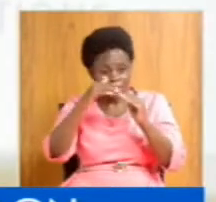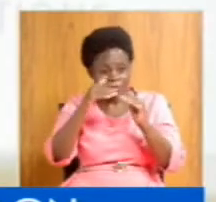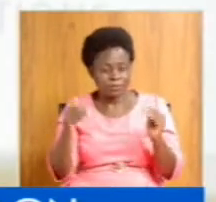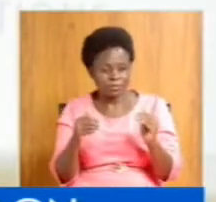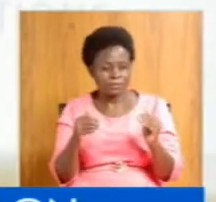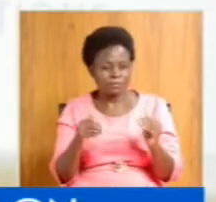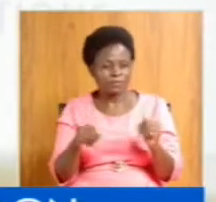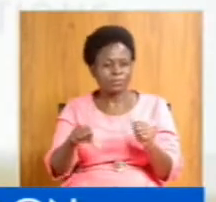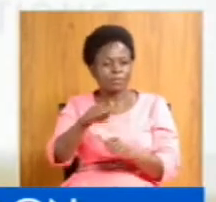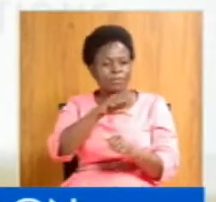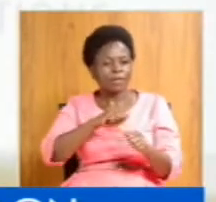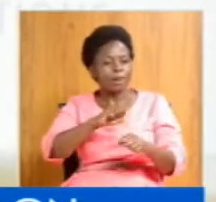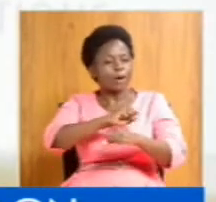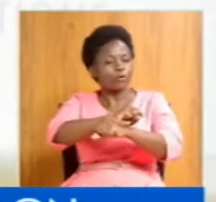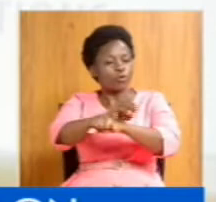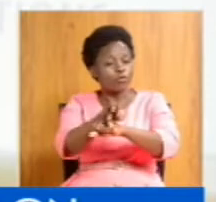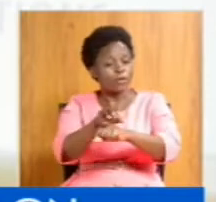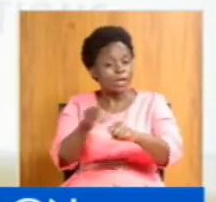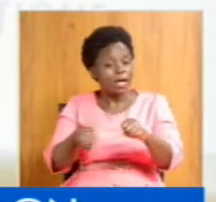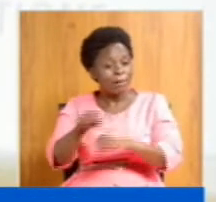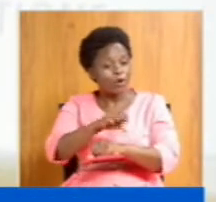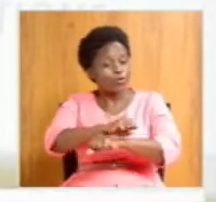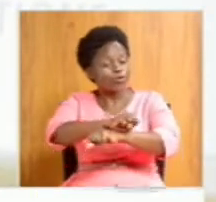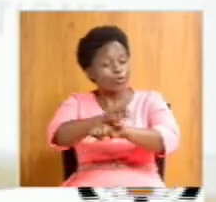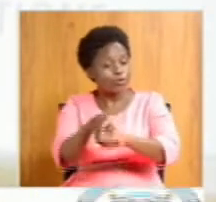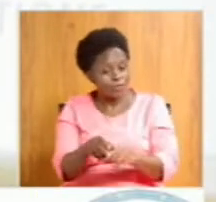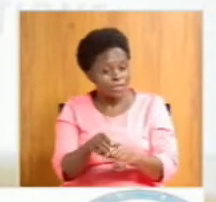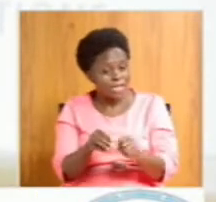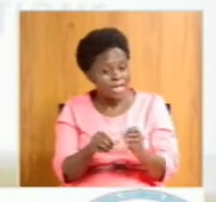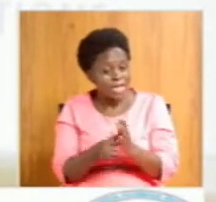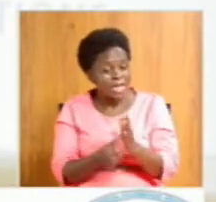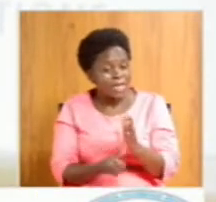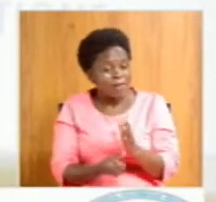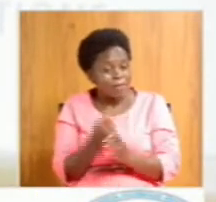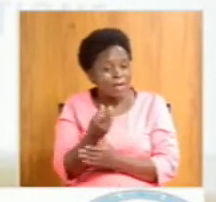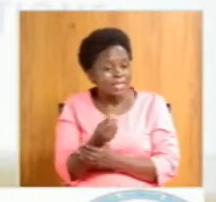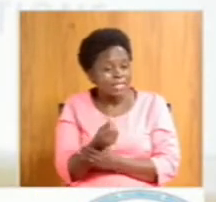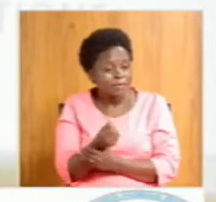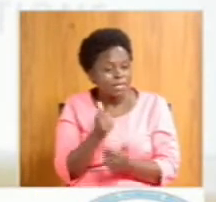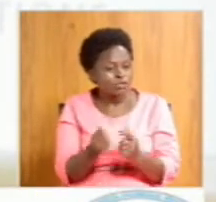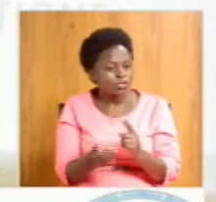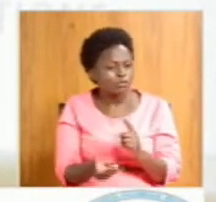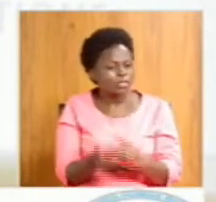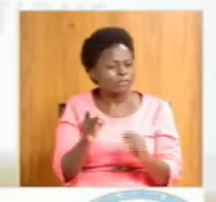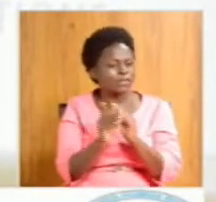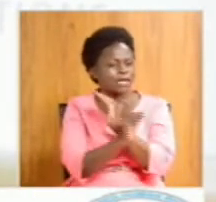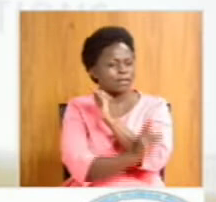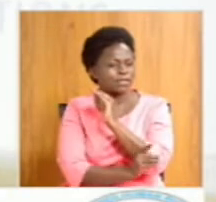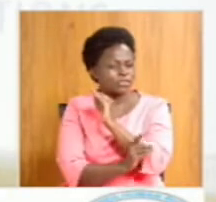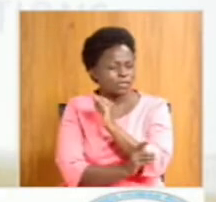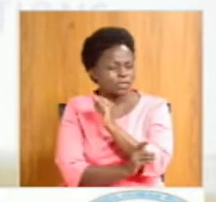About COVID-19 emergency money that we received at the district,